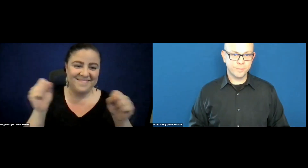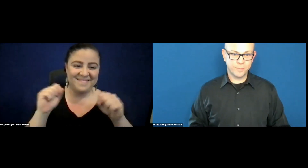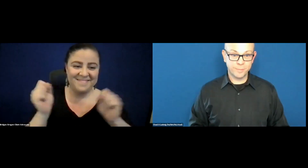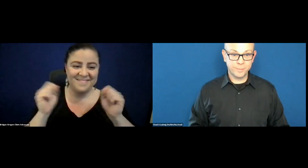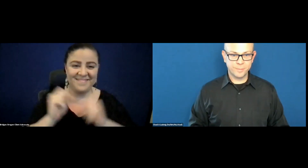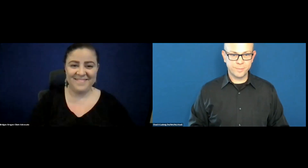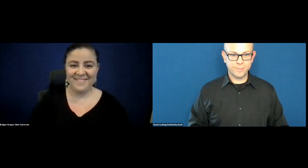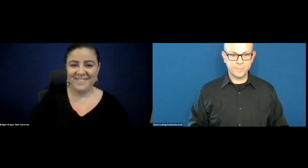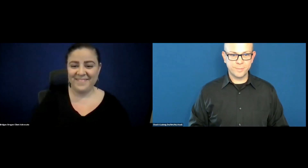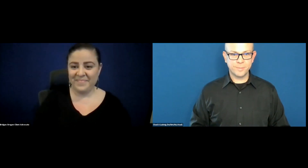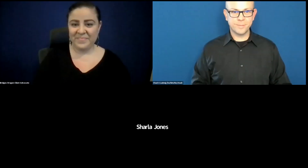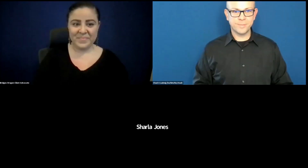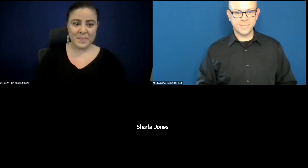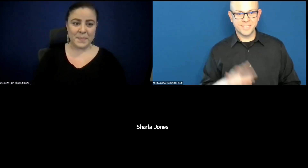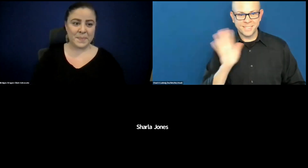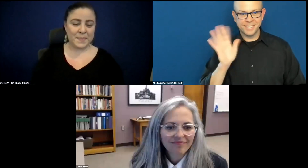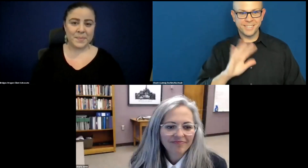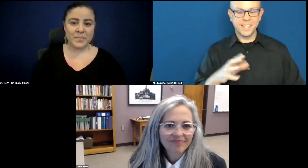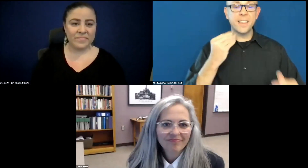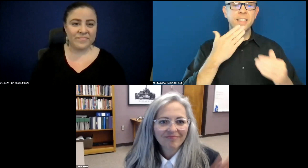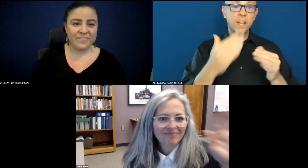talk with you more later. Thanks so much. Yes.